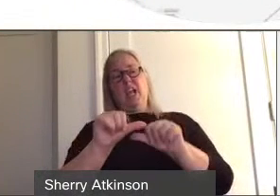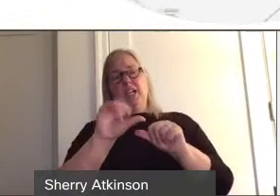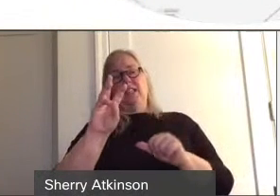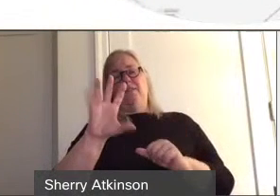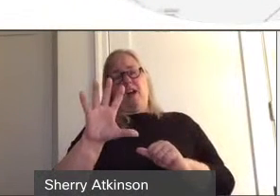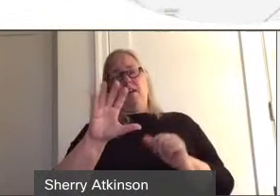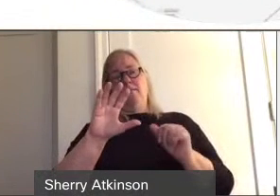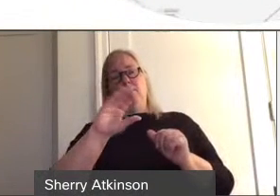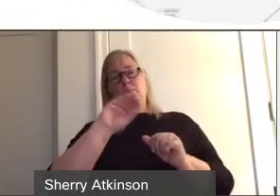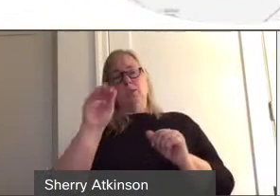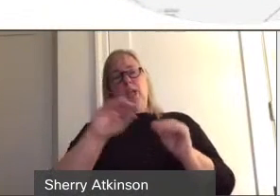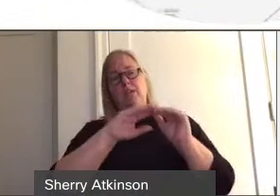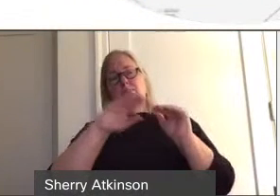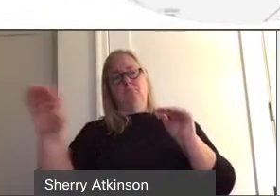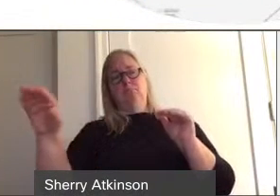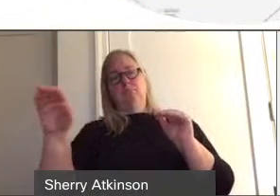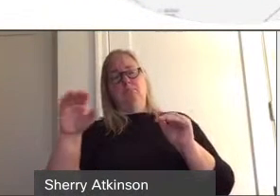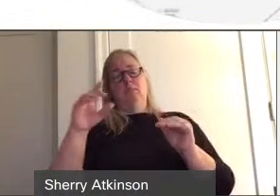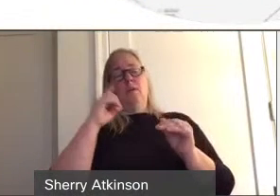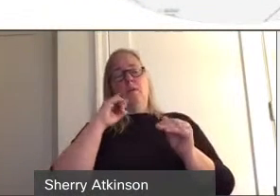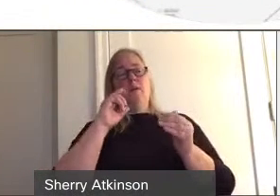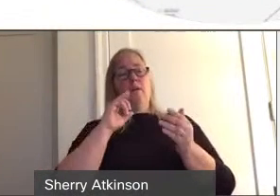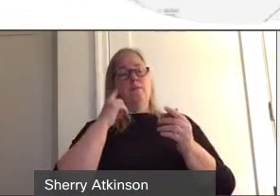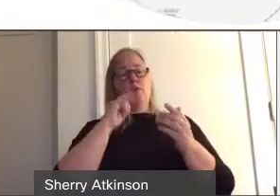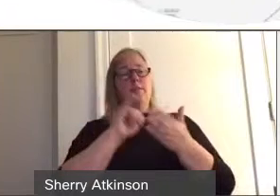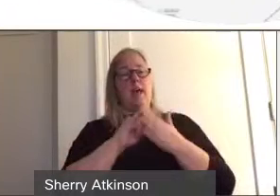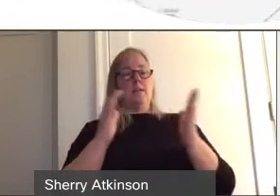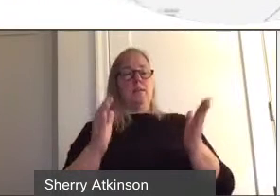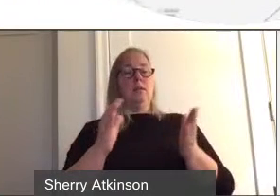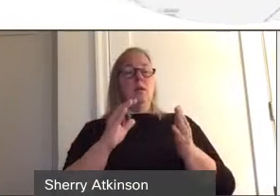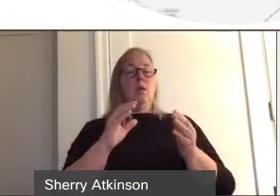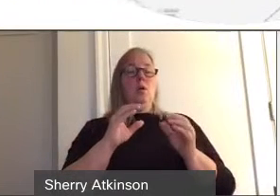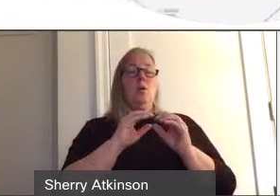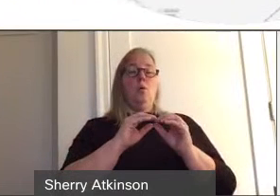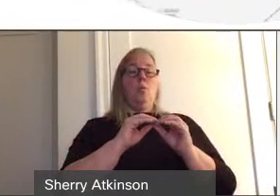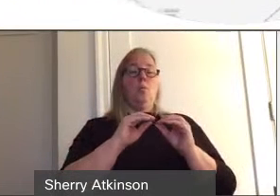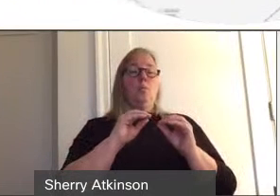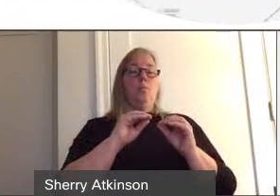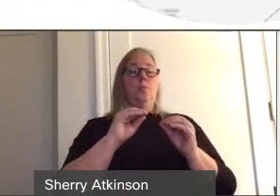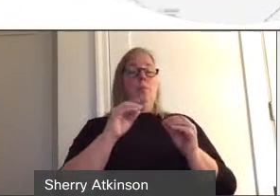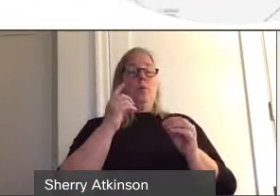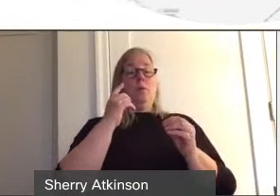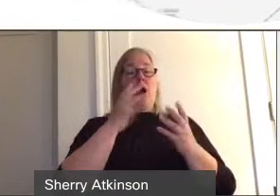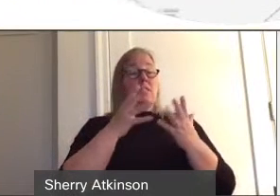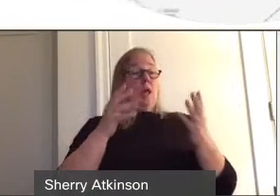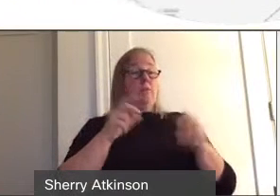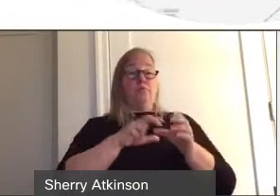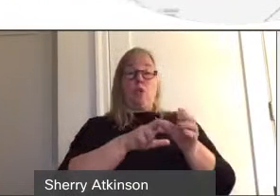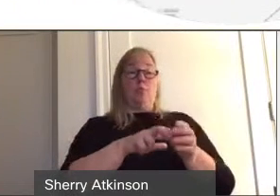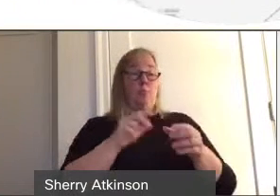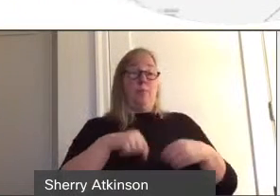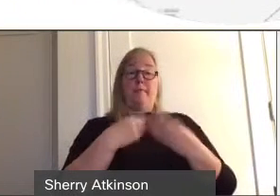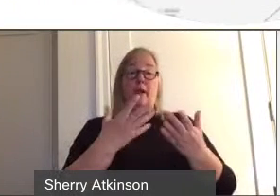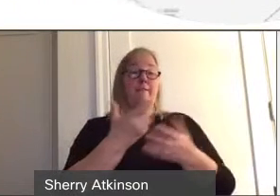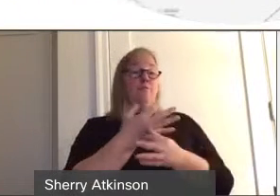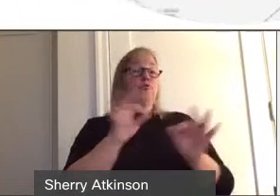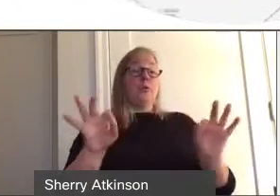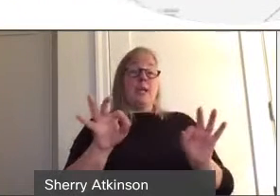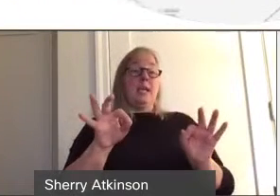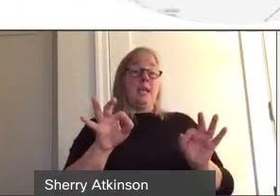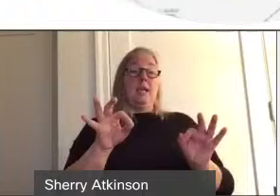that period without a lot of ridership. We've been providing for free fares. That's mainly to keep